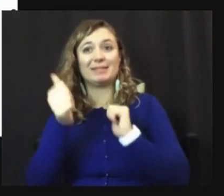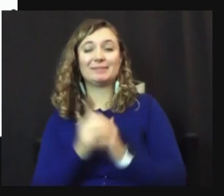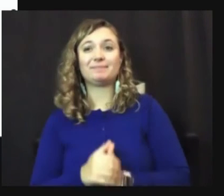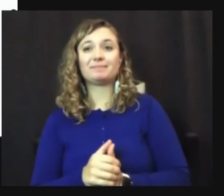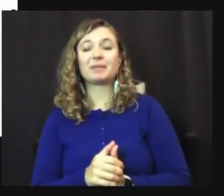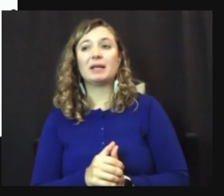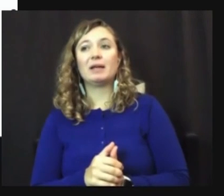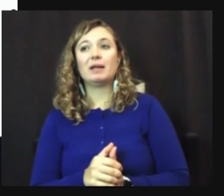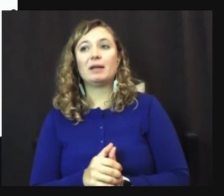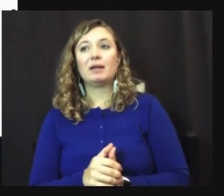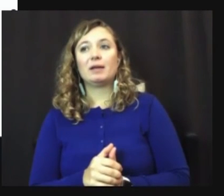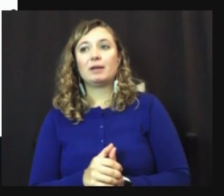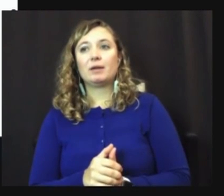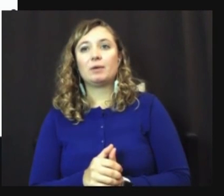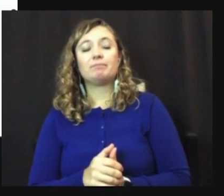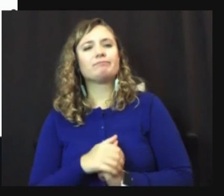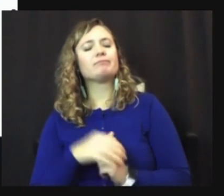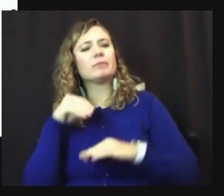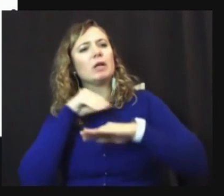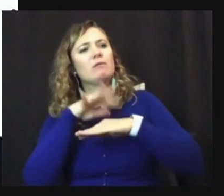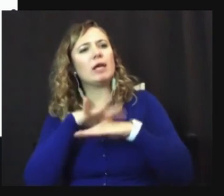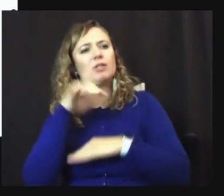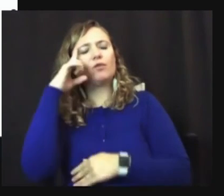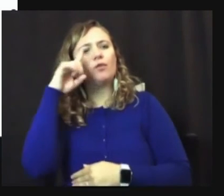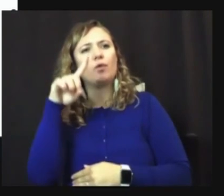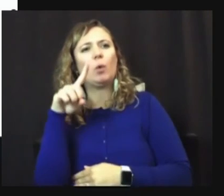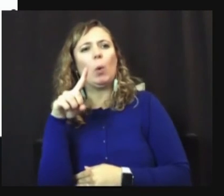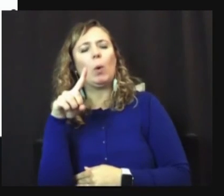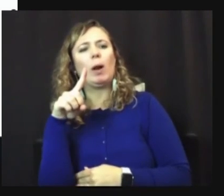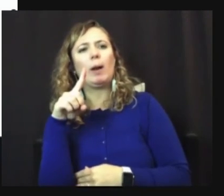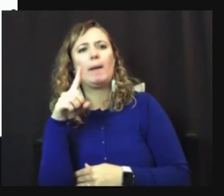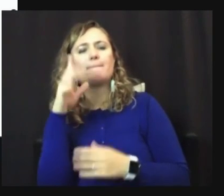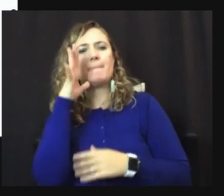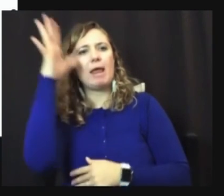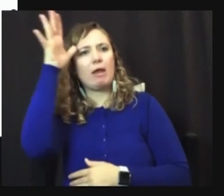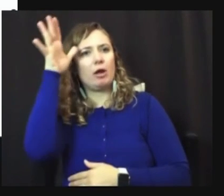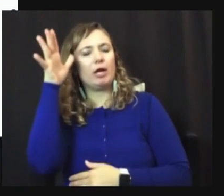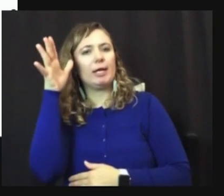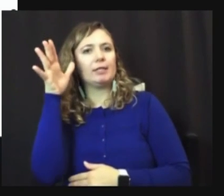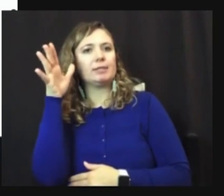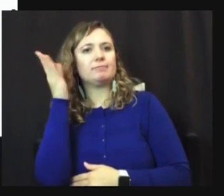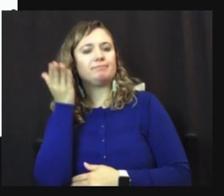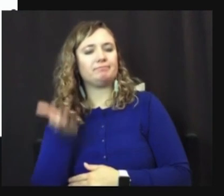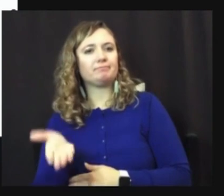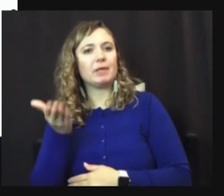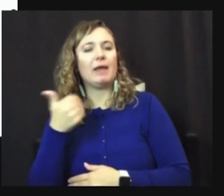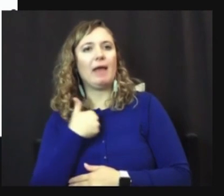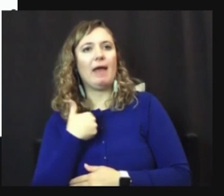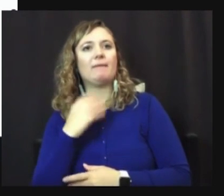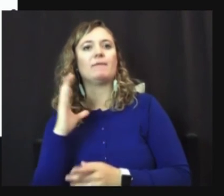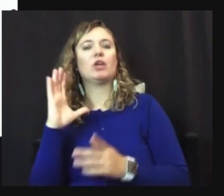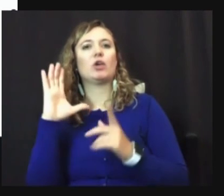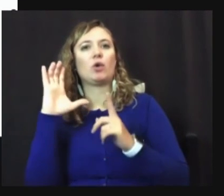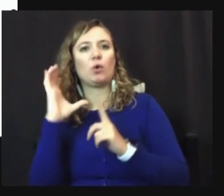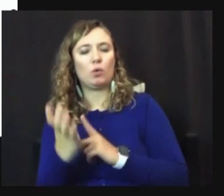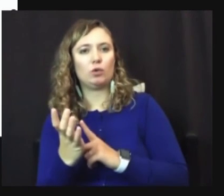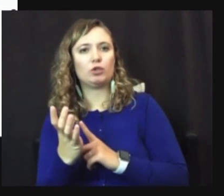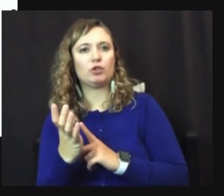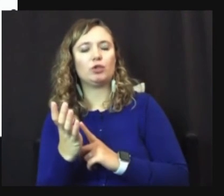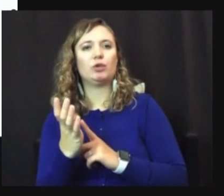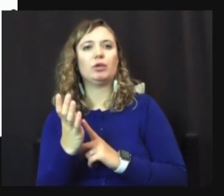is your advice to parents who have their own cultural biases about